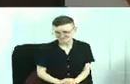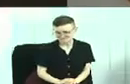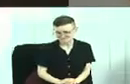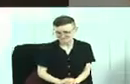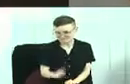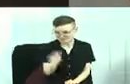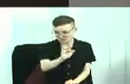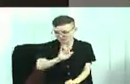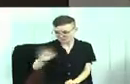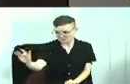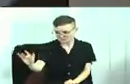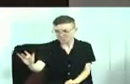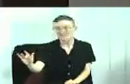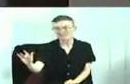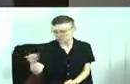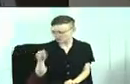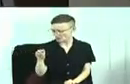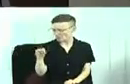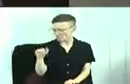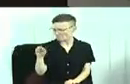so she backs up and